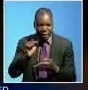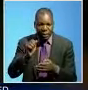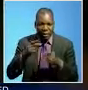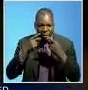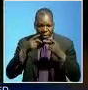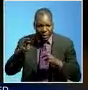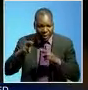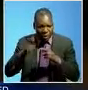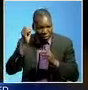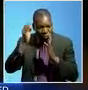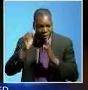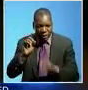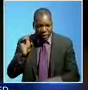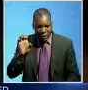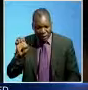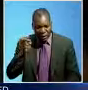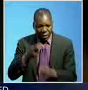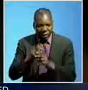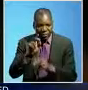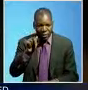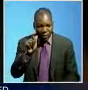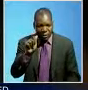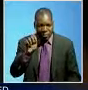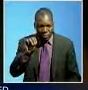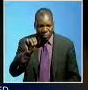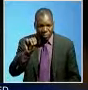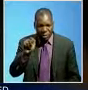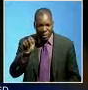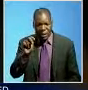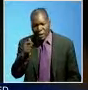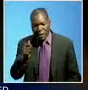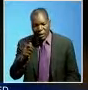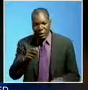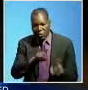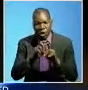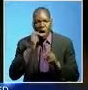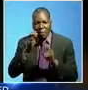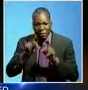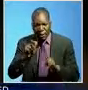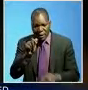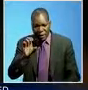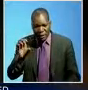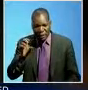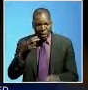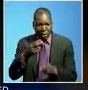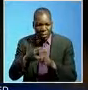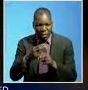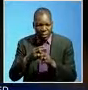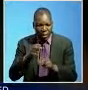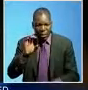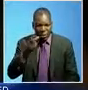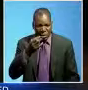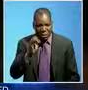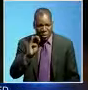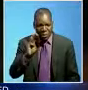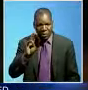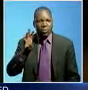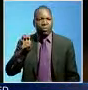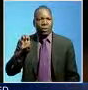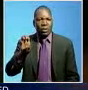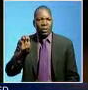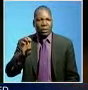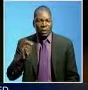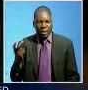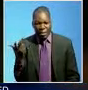Public Relations Officer, Matthias Kamanga, and ACC spokesperson, Queen Chiwe, to ZNBC News. The statement says the